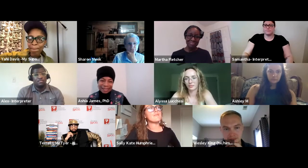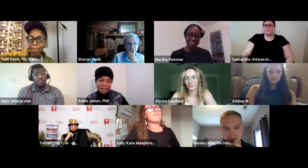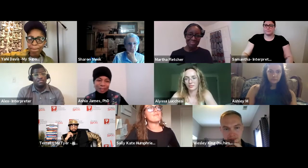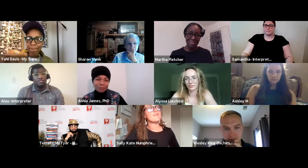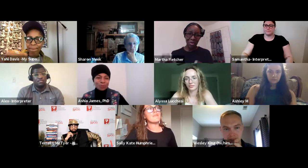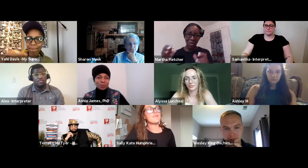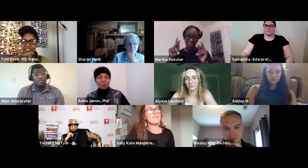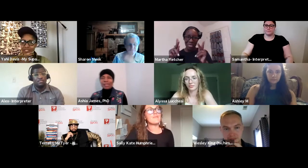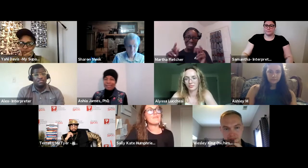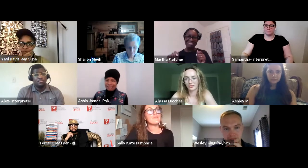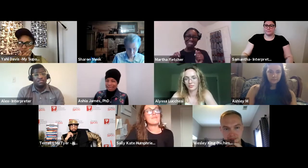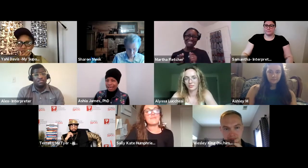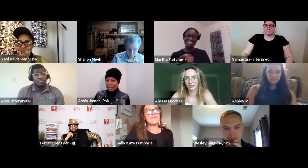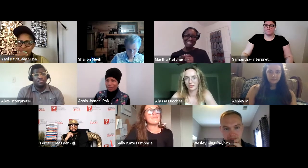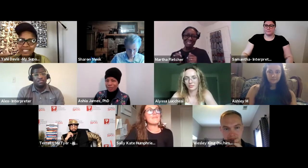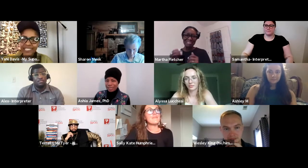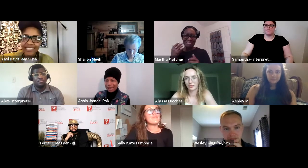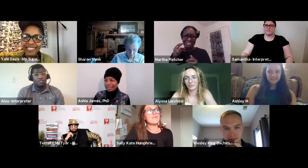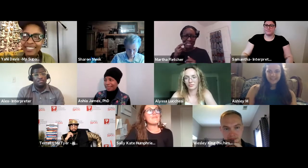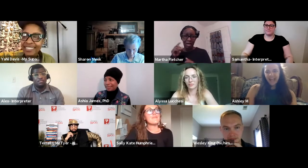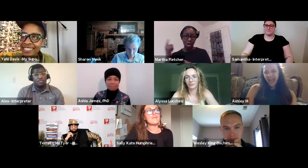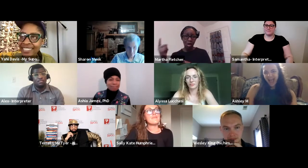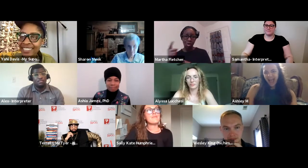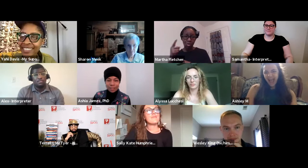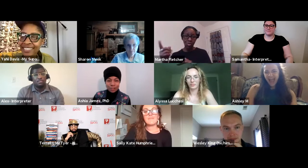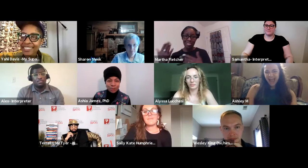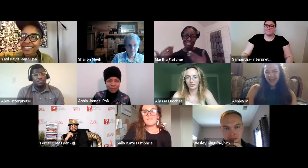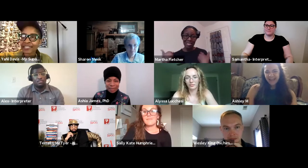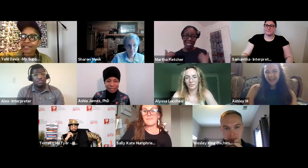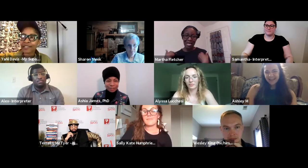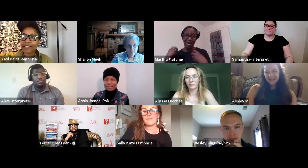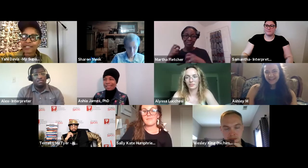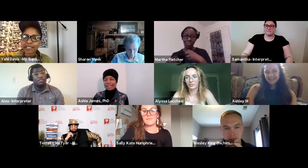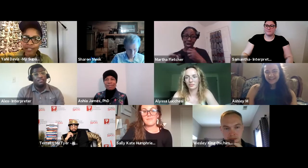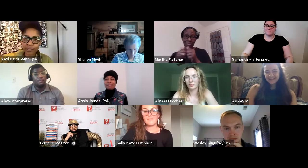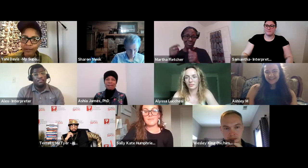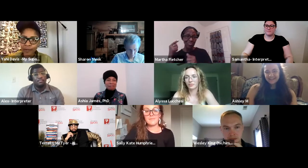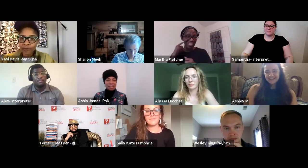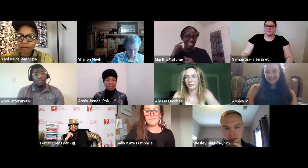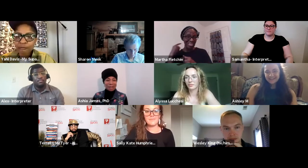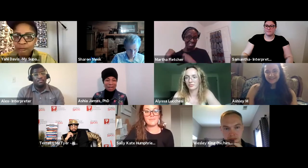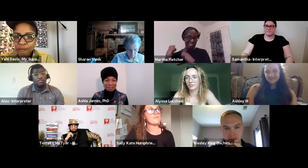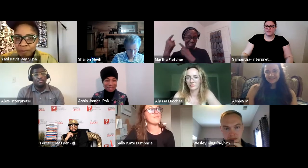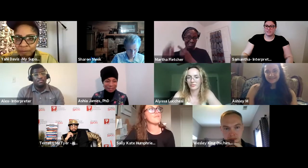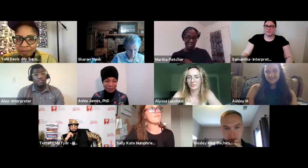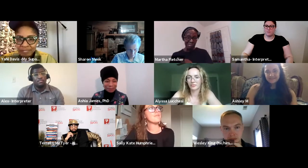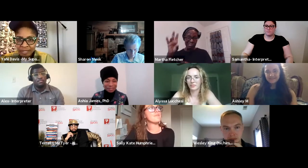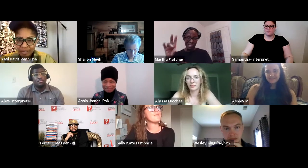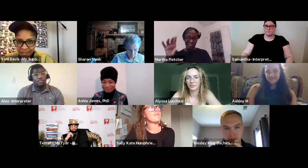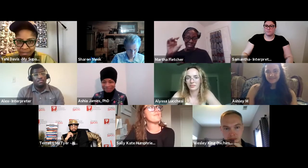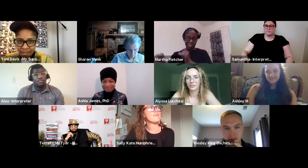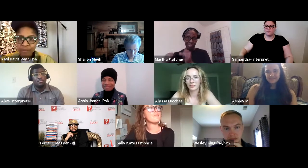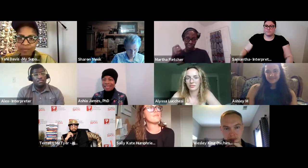Okay. Let's see. I've always had issues with my ears since I was about 7 or 8 years